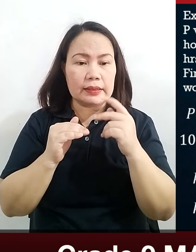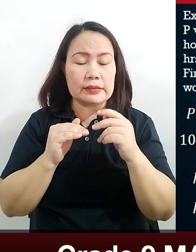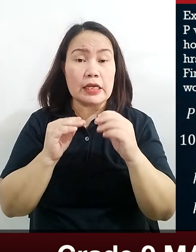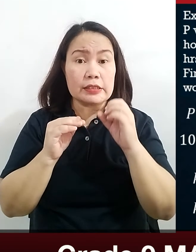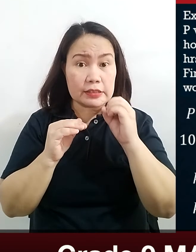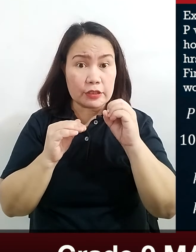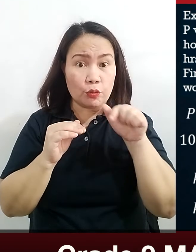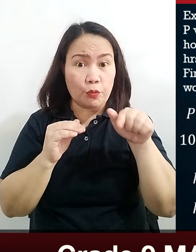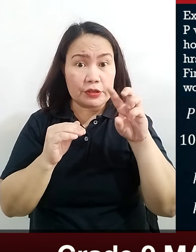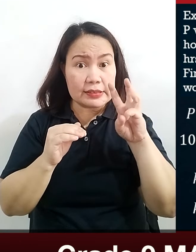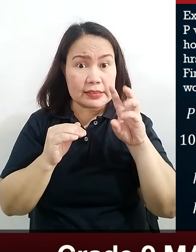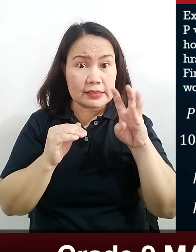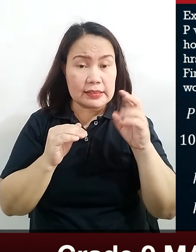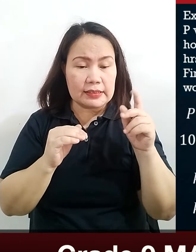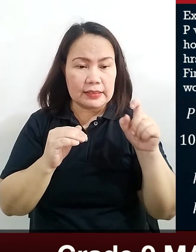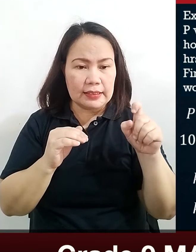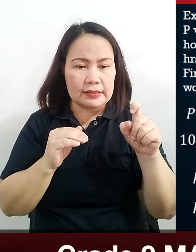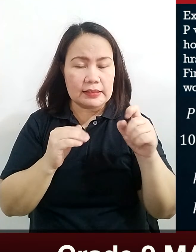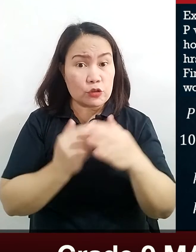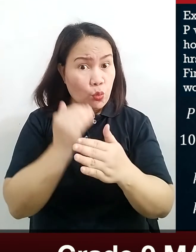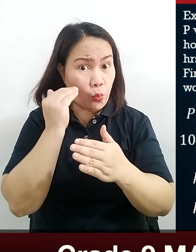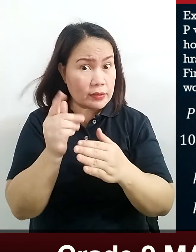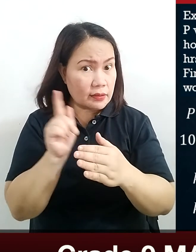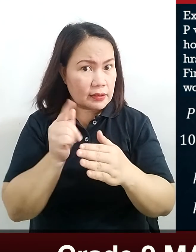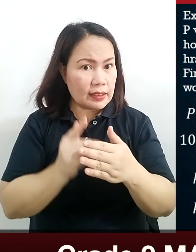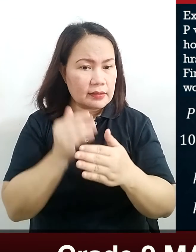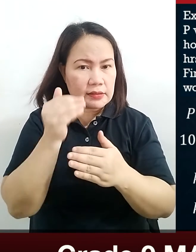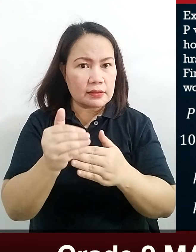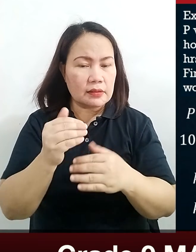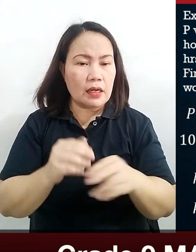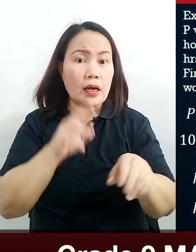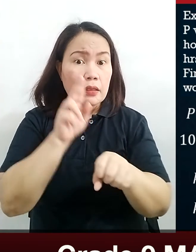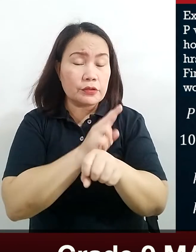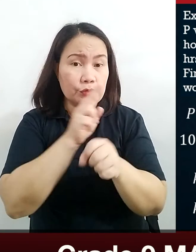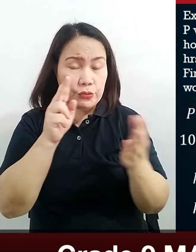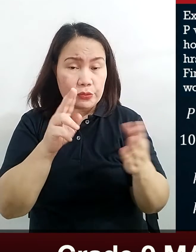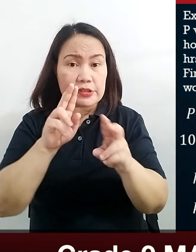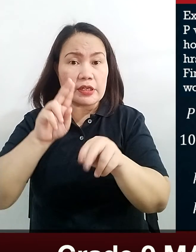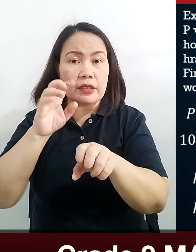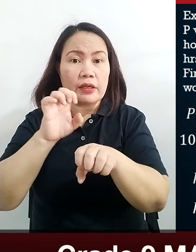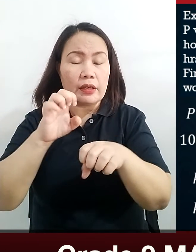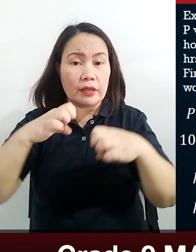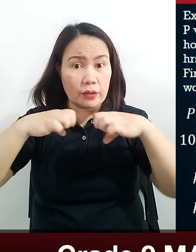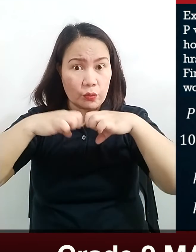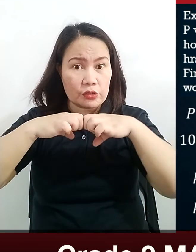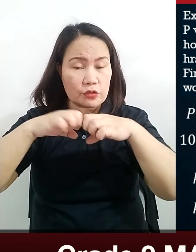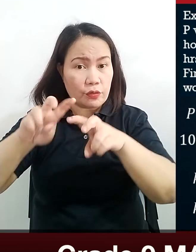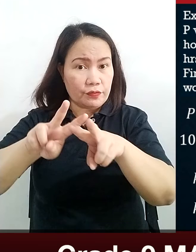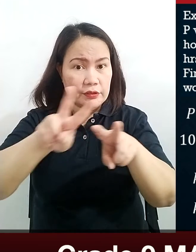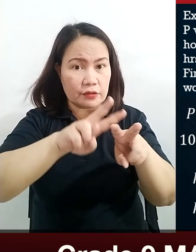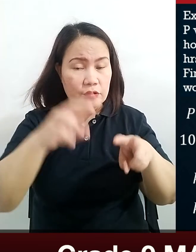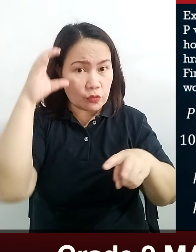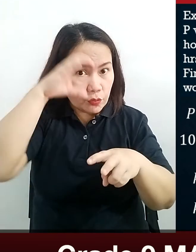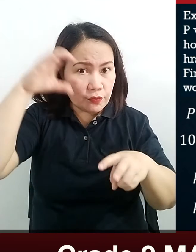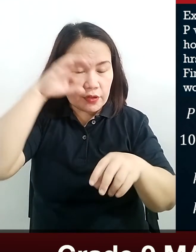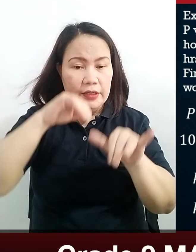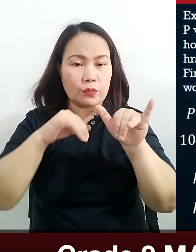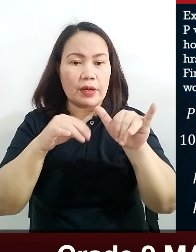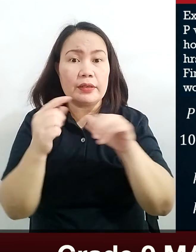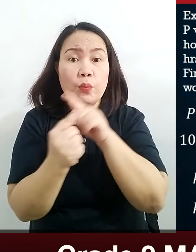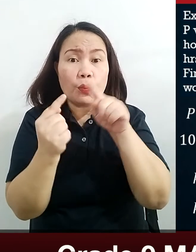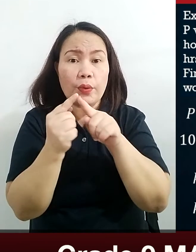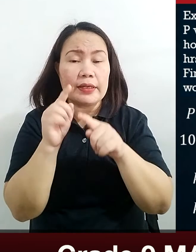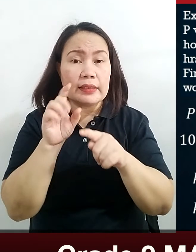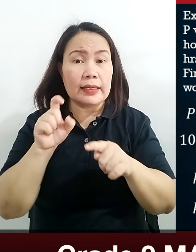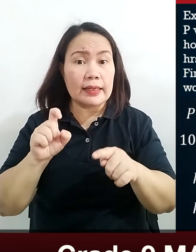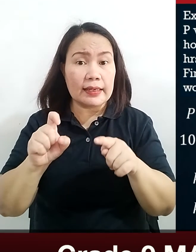to 0.16x. So, next is, use the equation of variation to find y when x